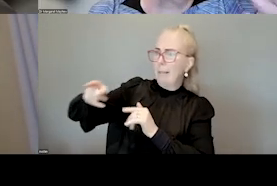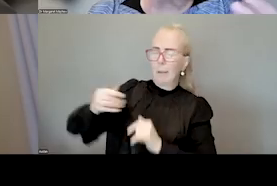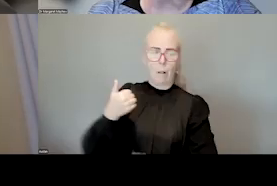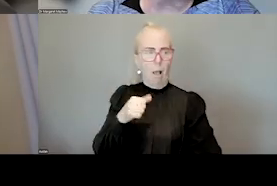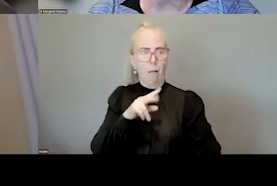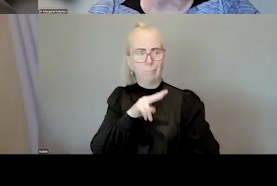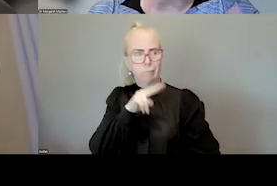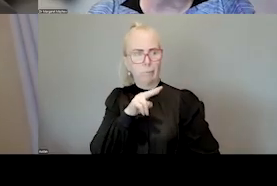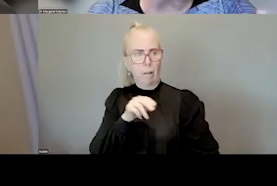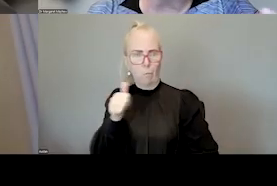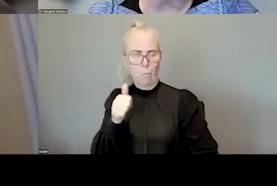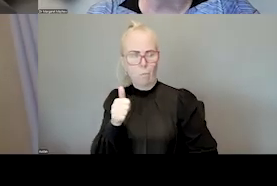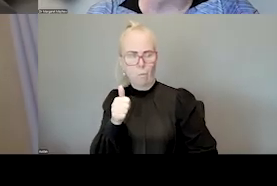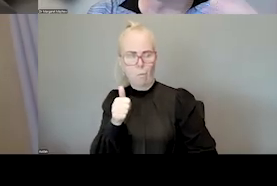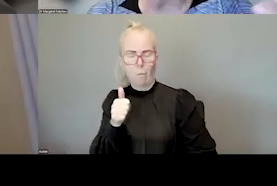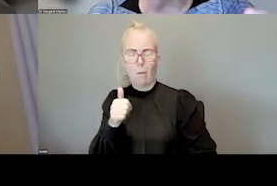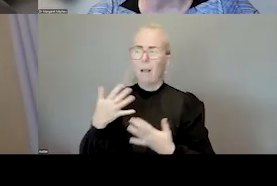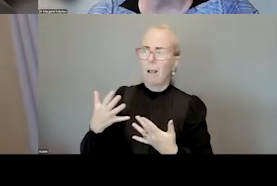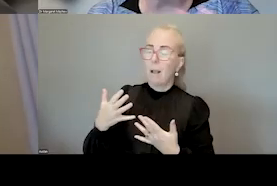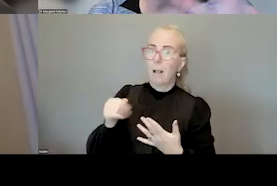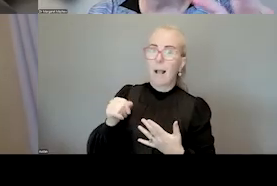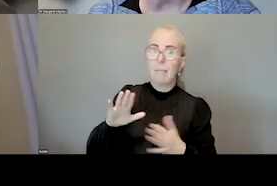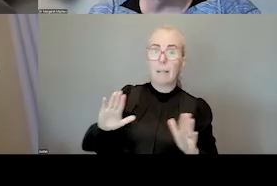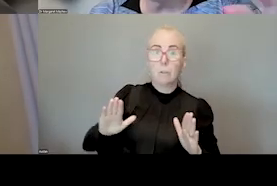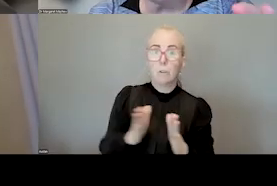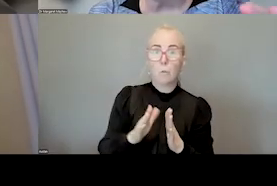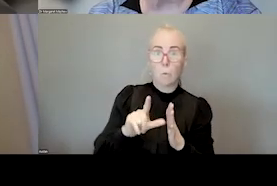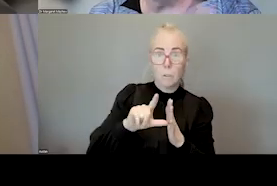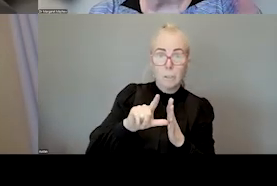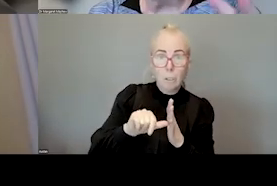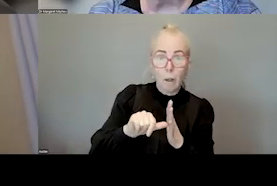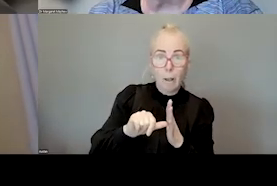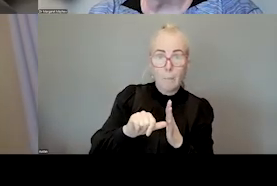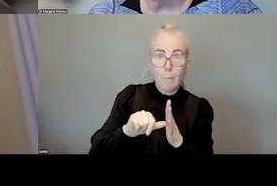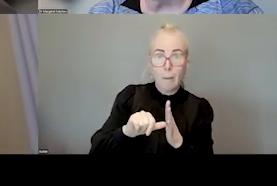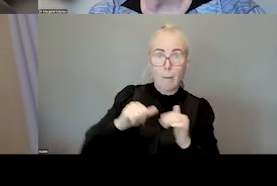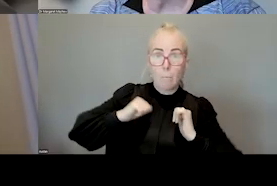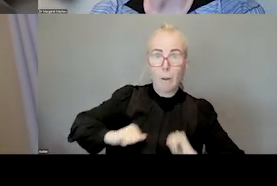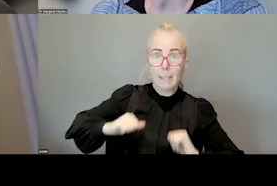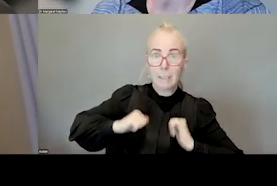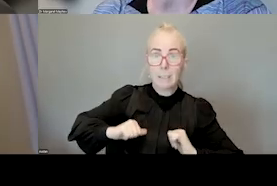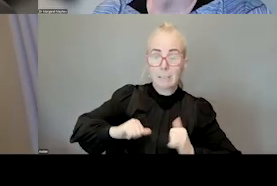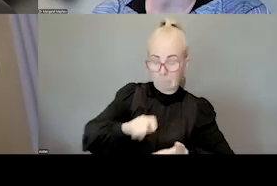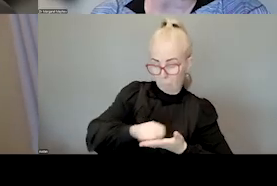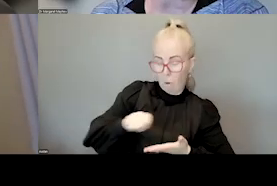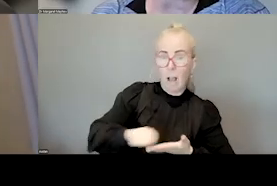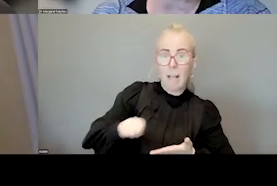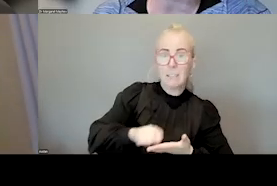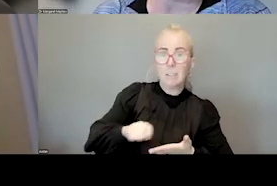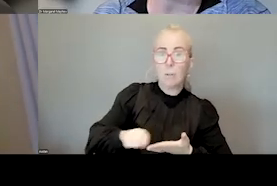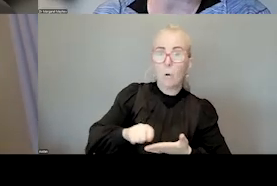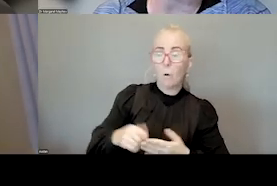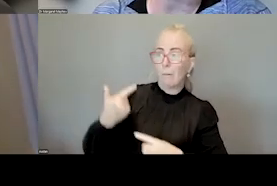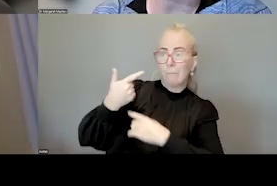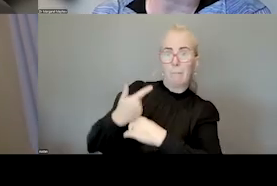were practicing by recording themselves or timing themselves before they write, would that be a good approach maybe? Yes,